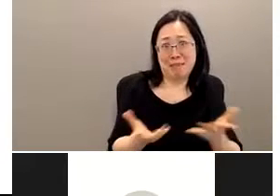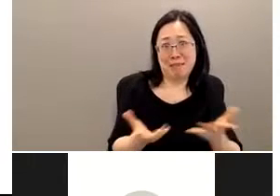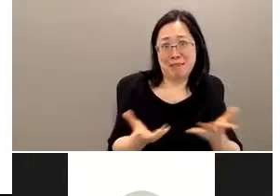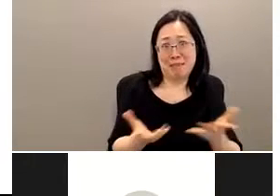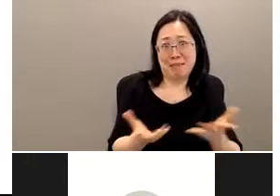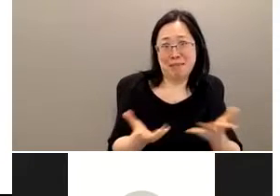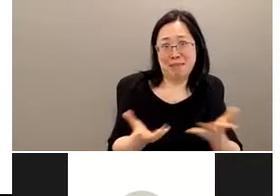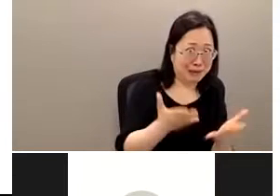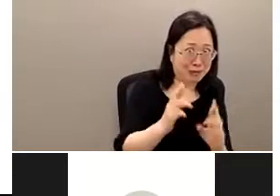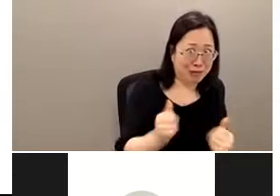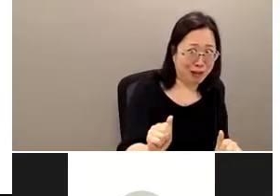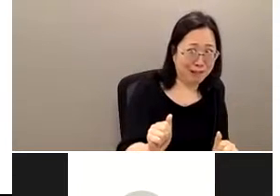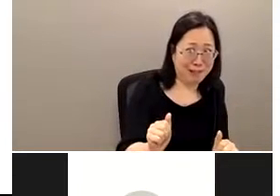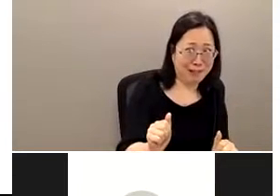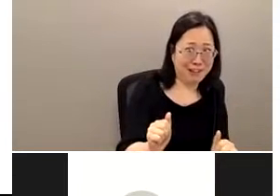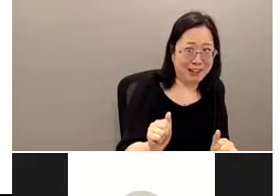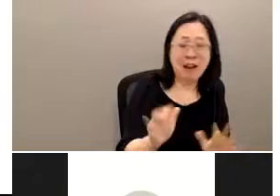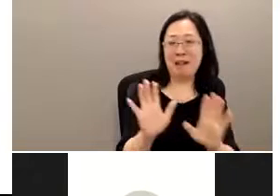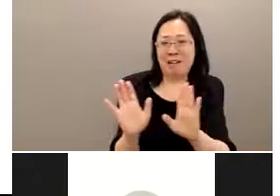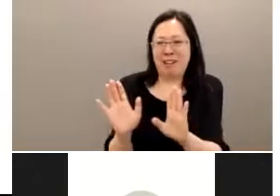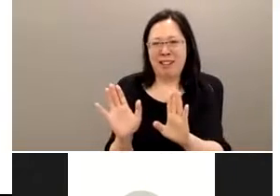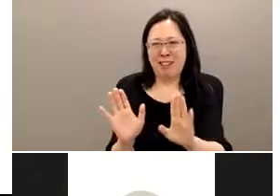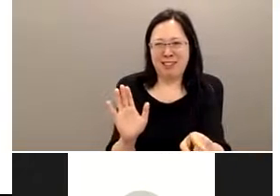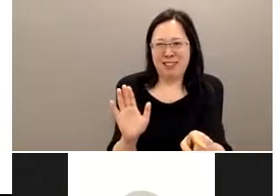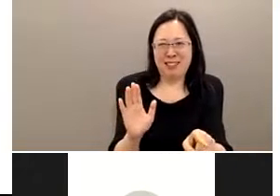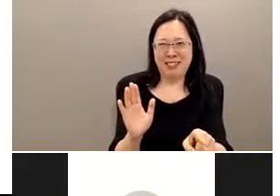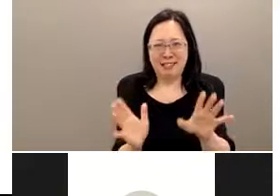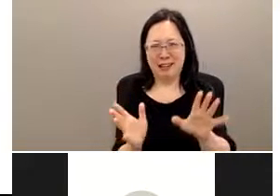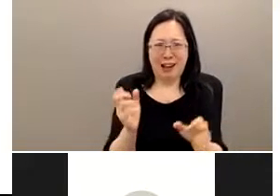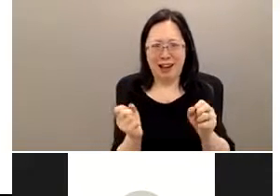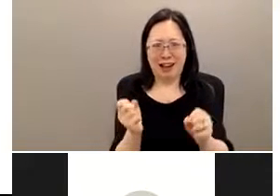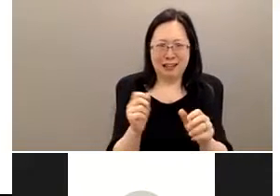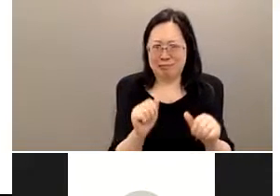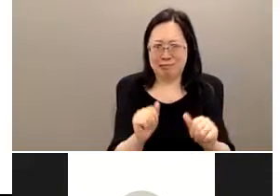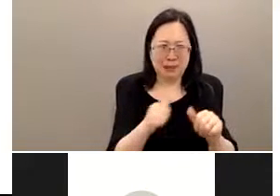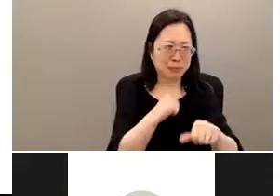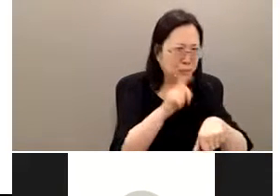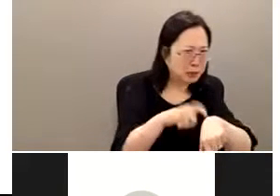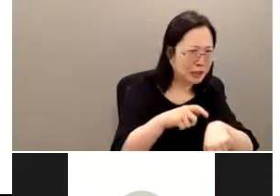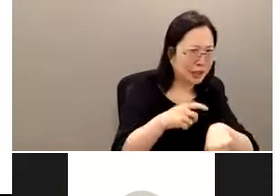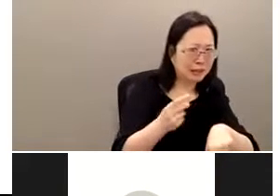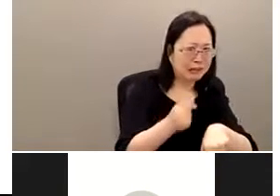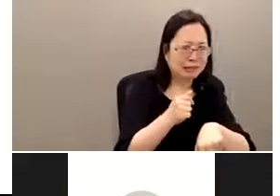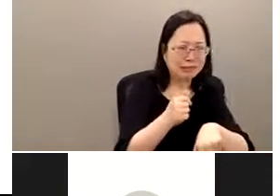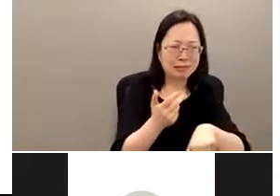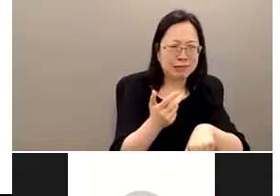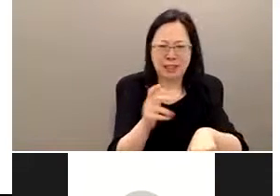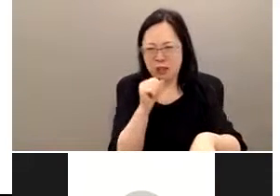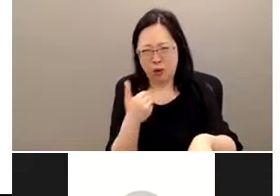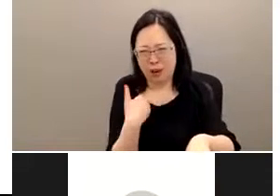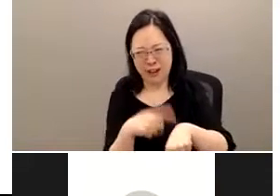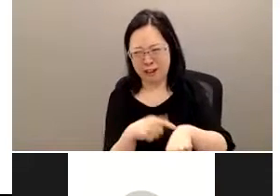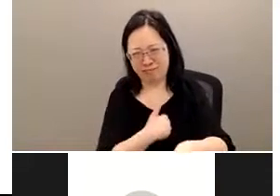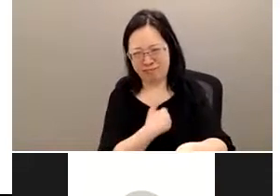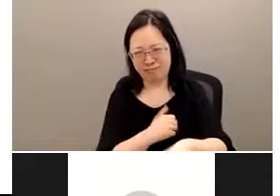want it or not. I was just going to say, it's going to come on. I don't know if we have time to show it. It's only 10 I don't think we do. I don't think we do